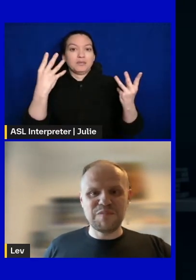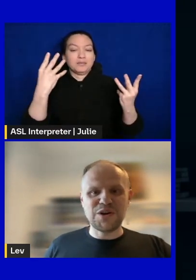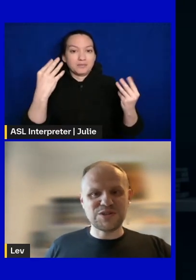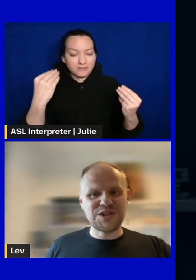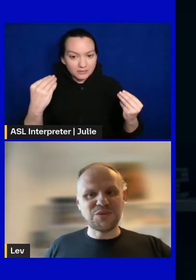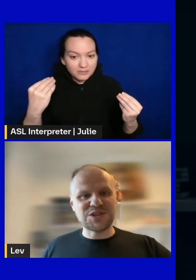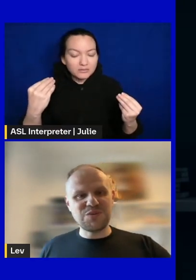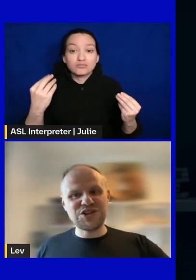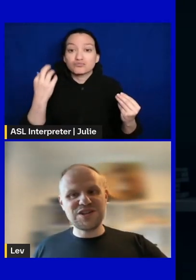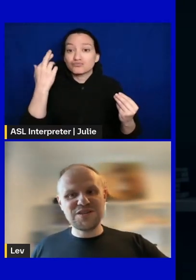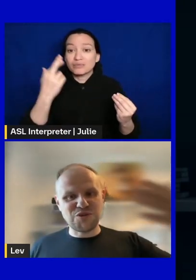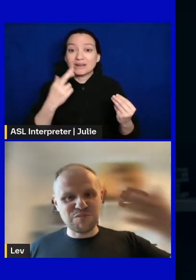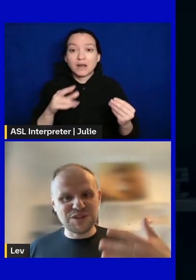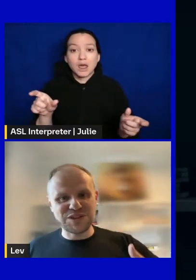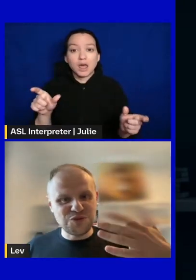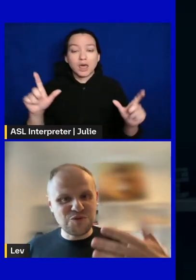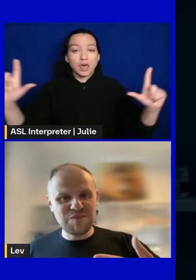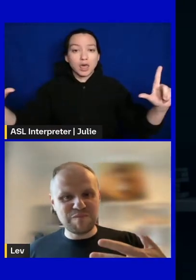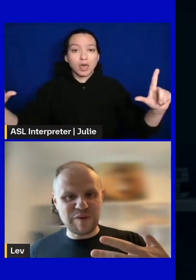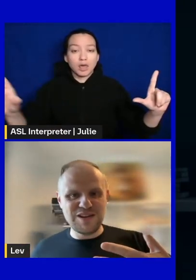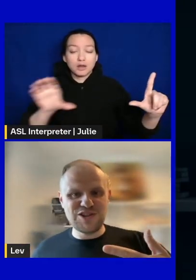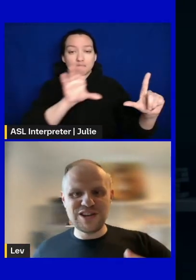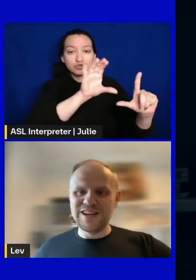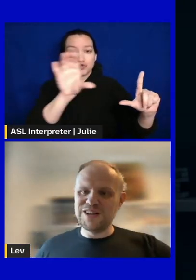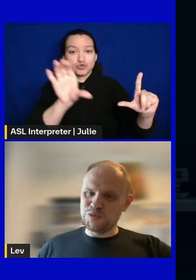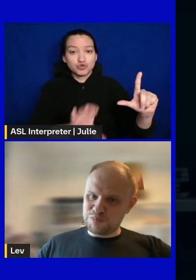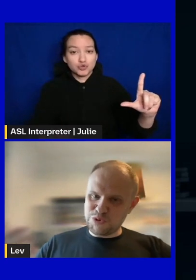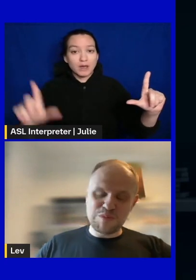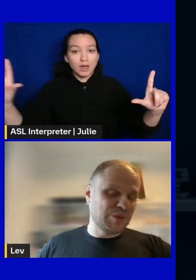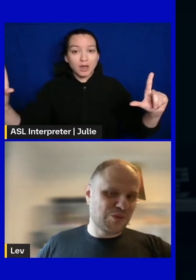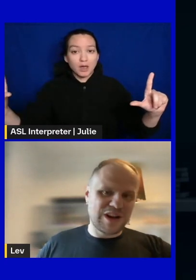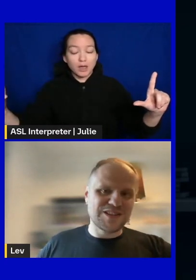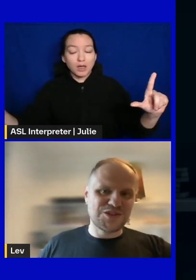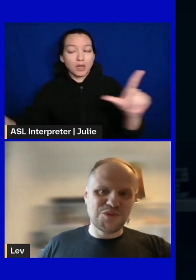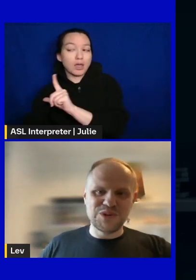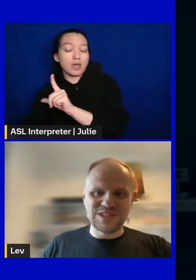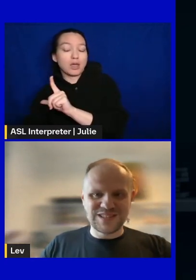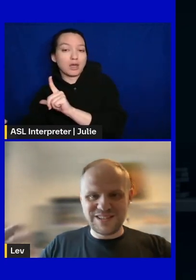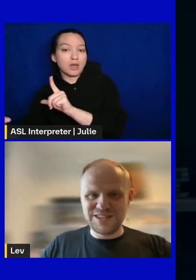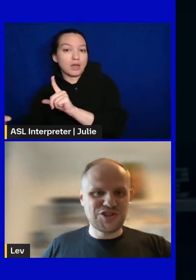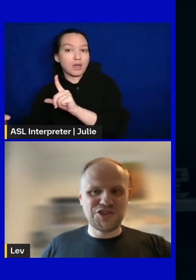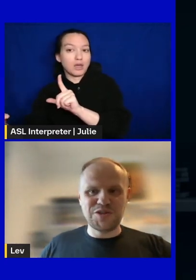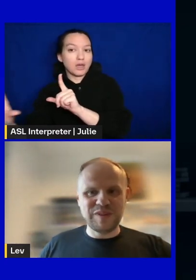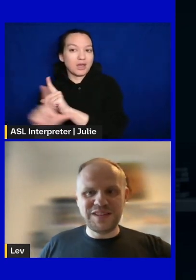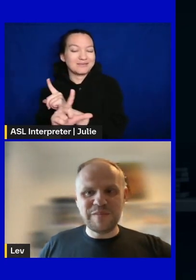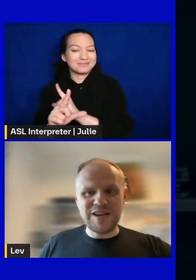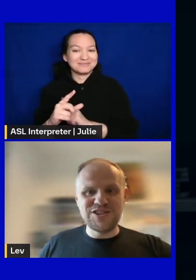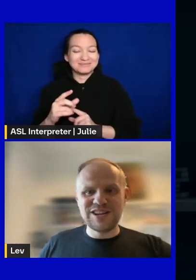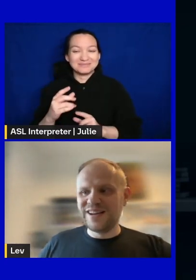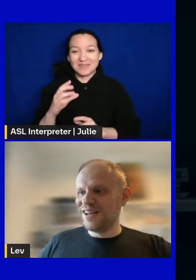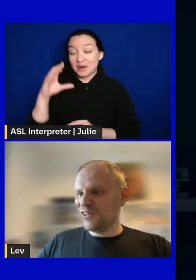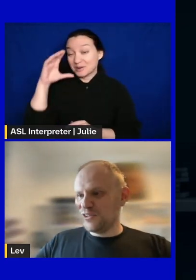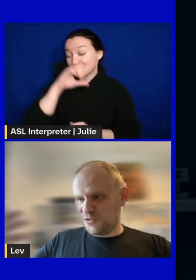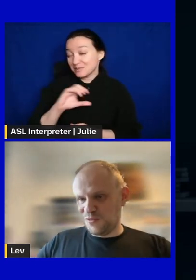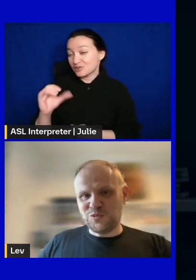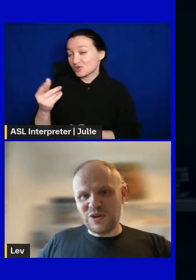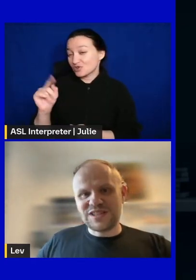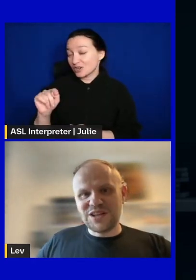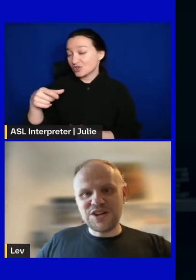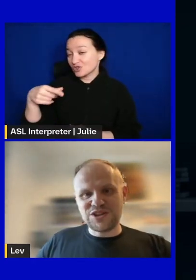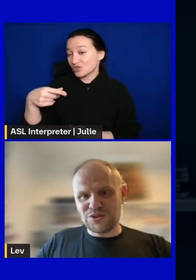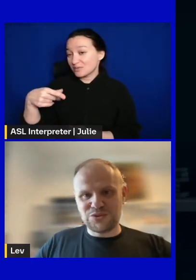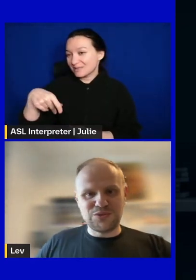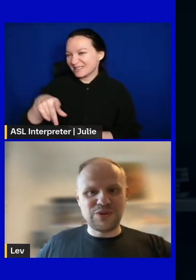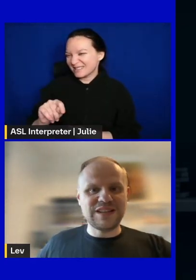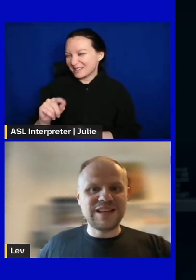literally, because he was switching from the Zoom page to probably what I assume was ChatGPT page to ask